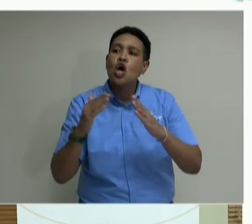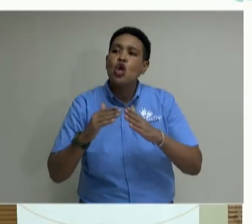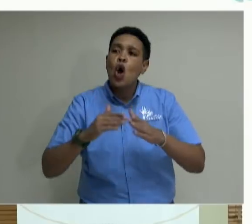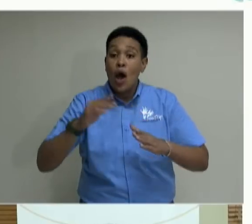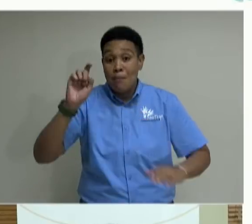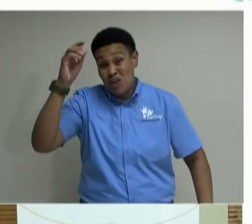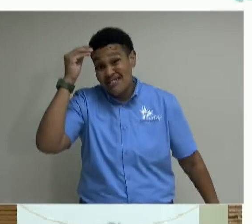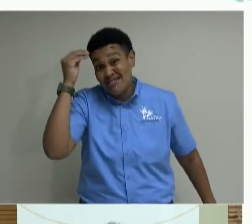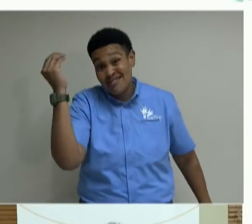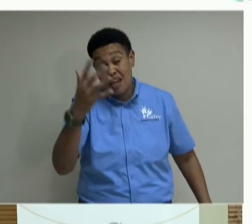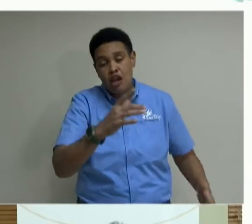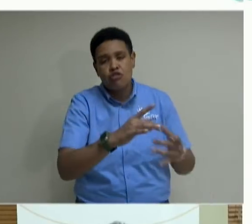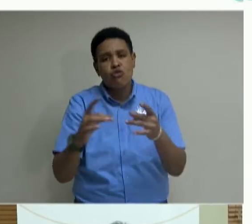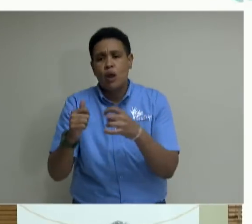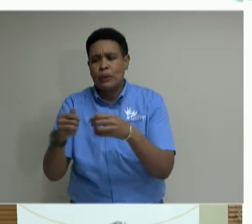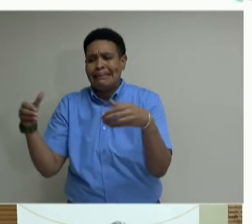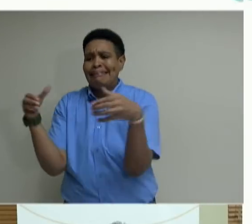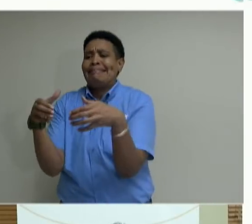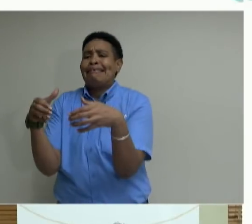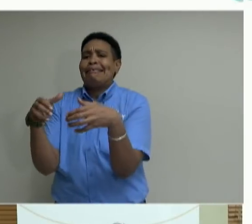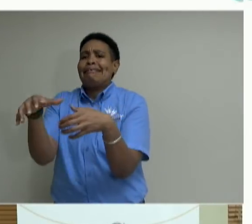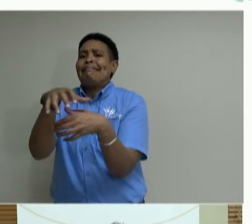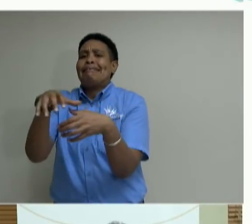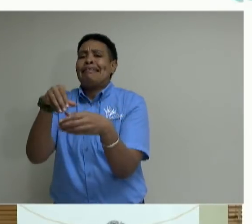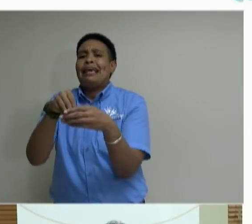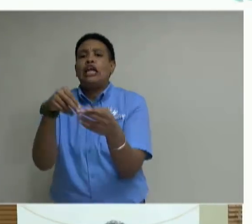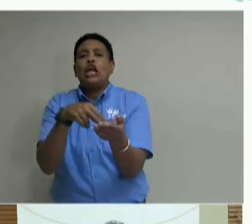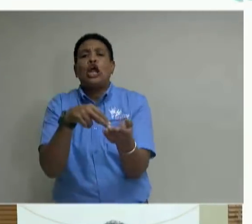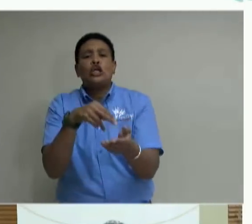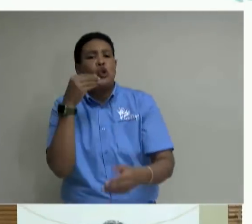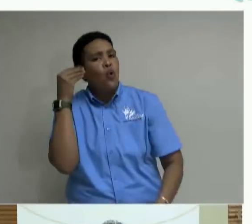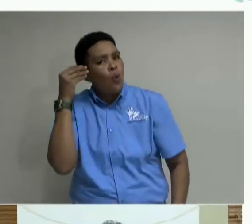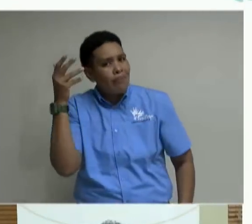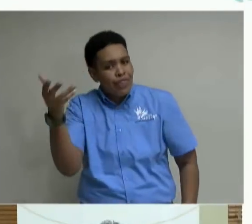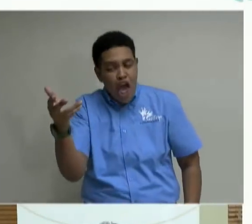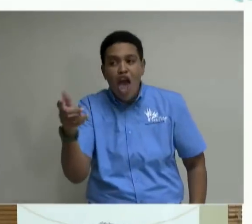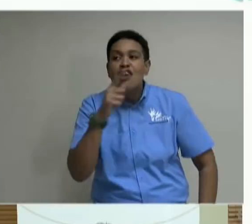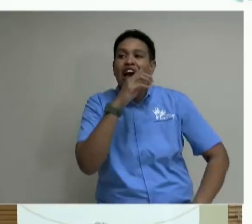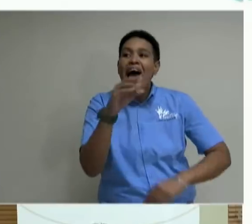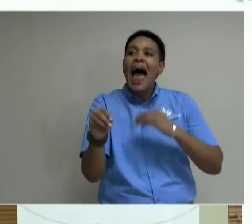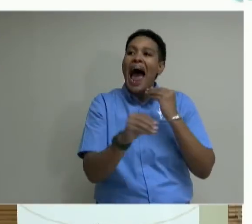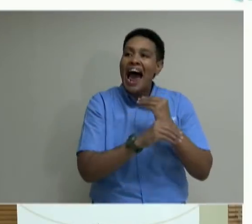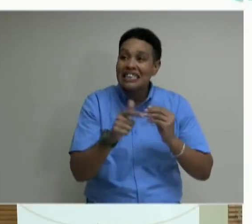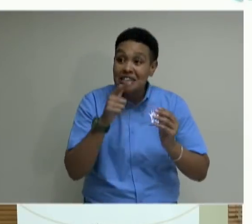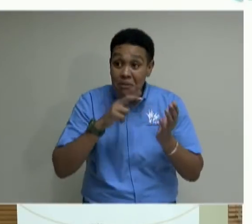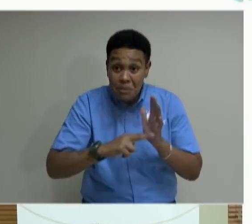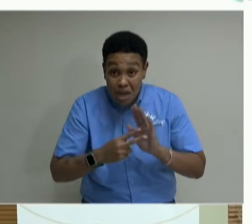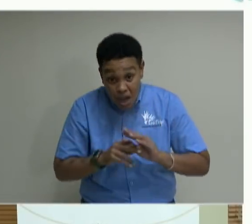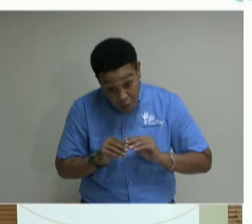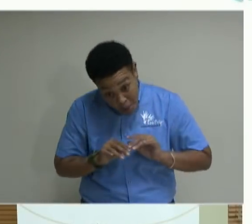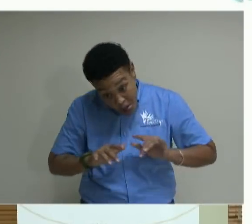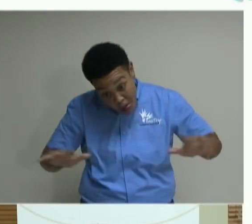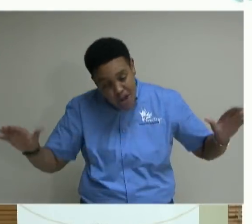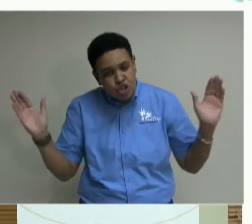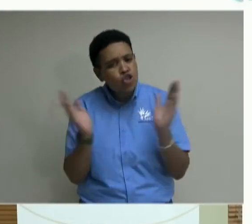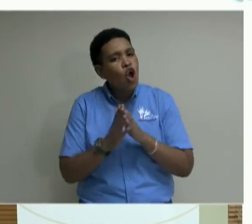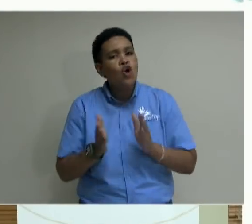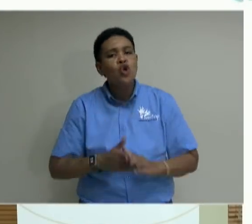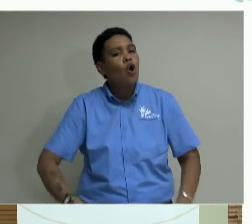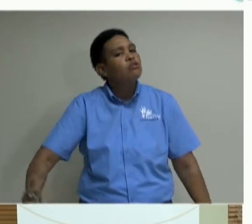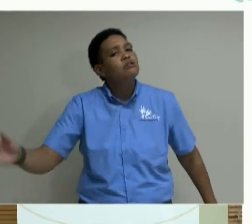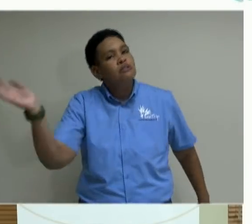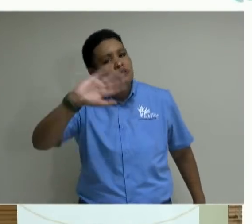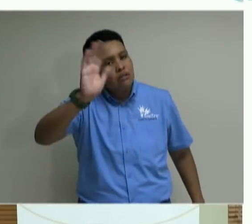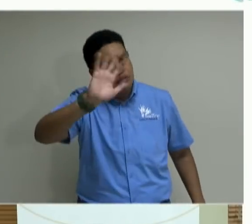is associated with a cluster of cases within a nursing home, and it is not that the cases are widespread throughout